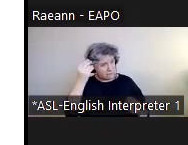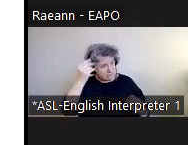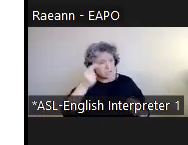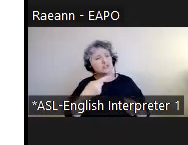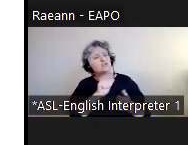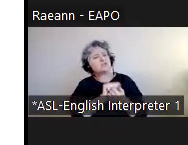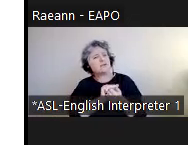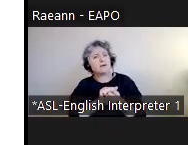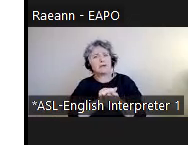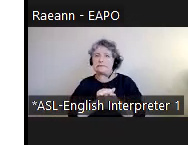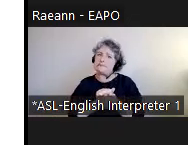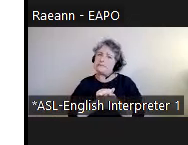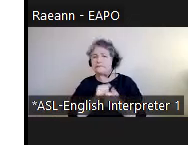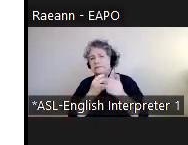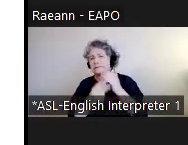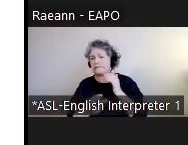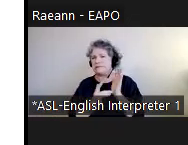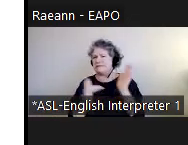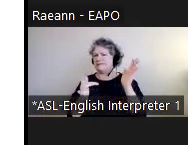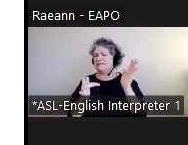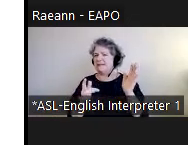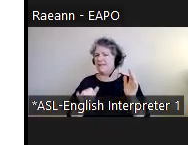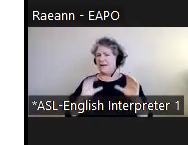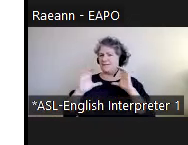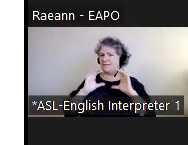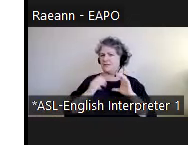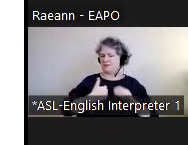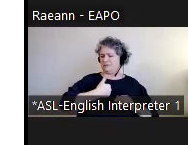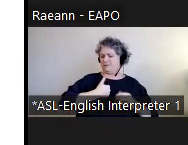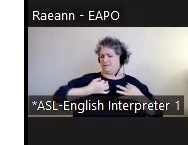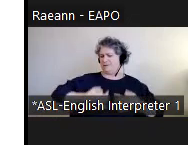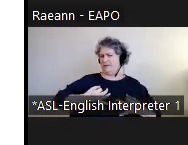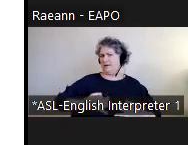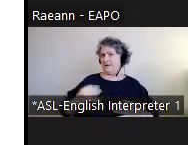that together. It's not a conversation to be having in that respect.